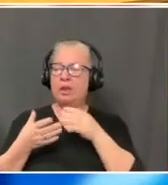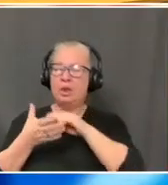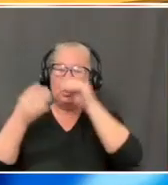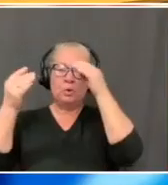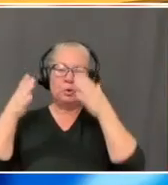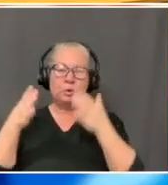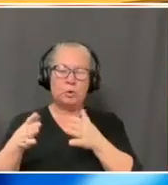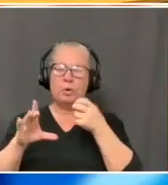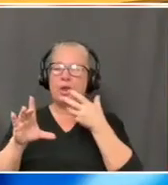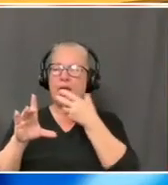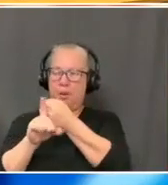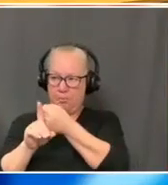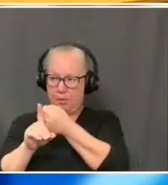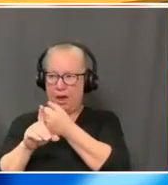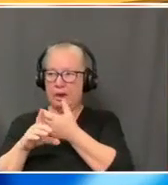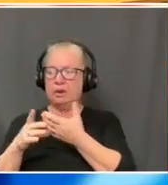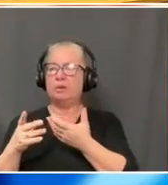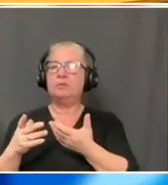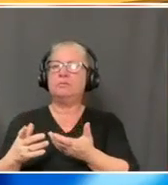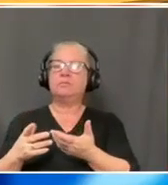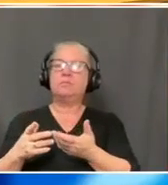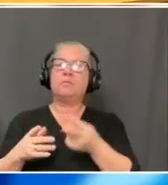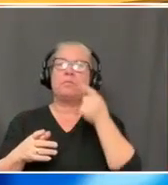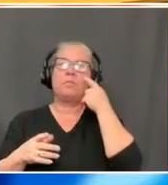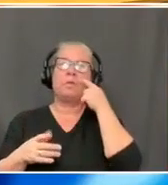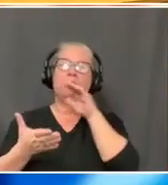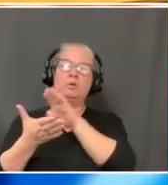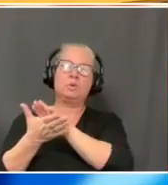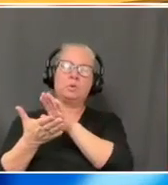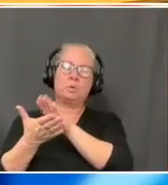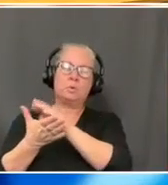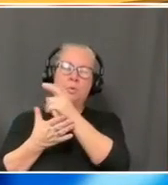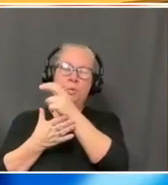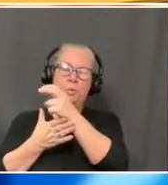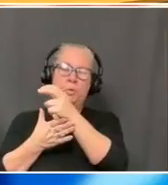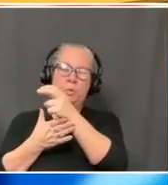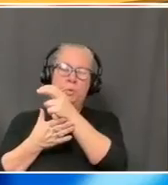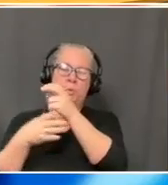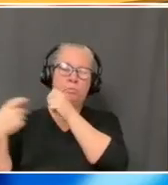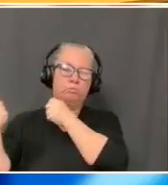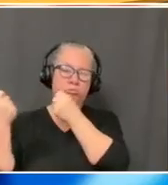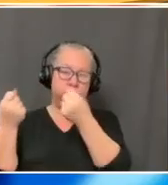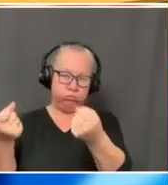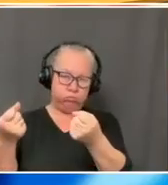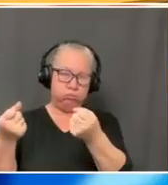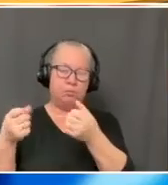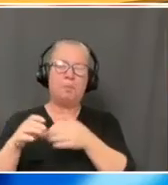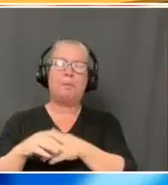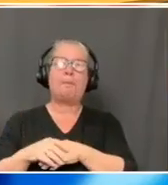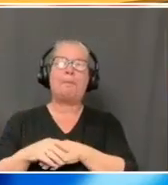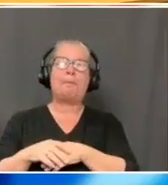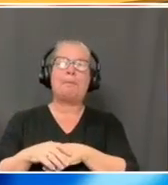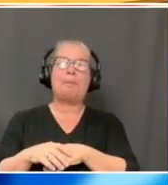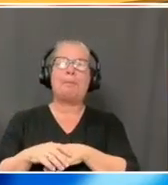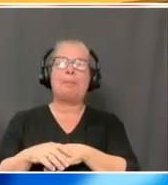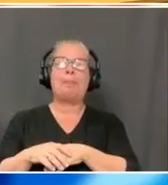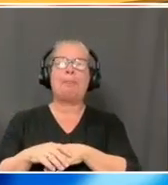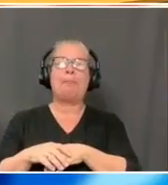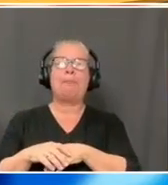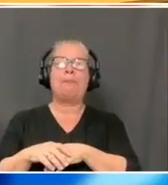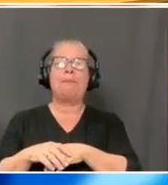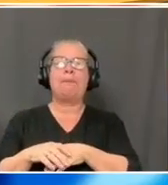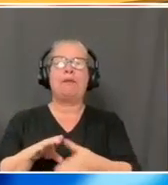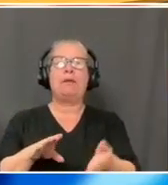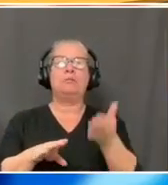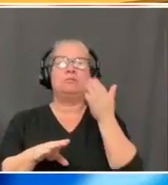So for school transportation, I think Pedro described earlier the kind of the routes and the